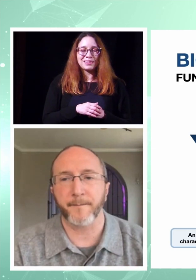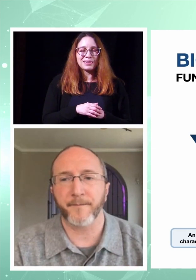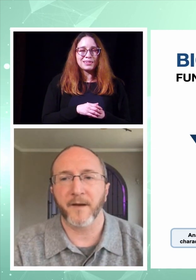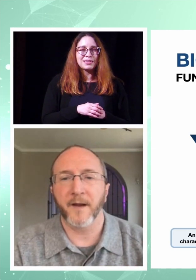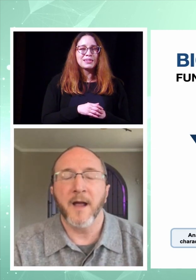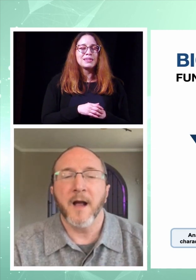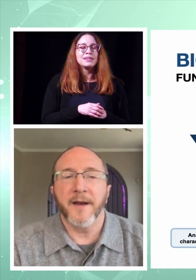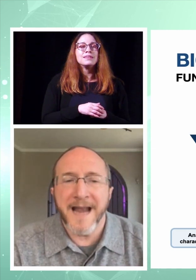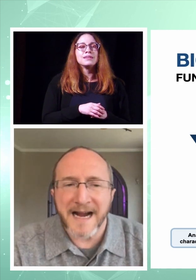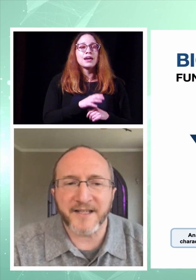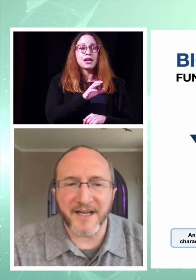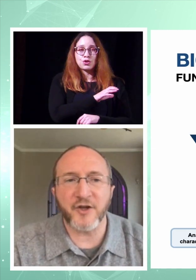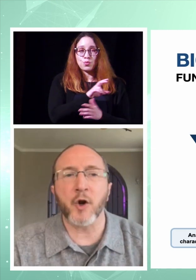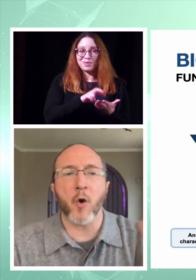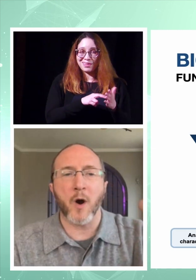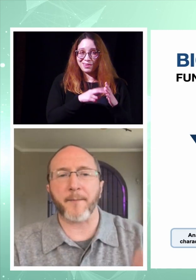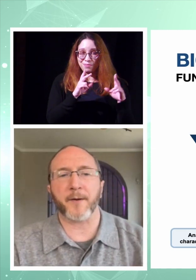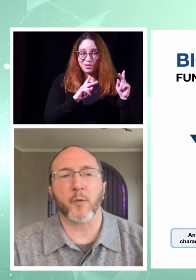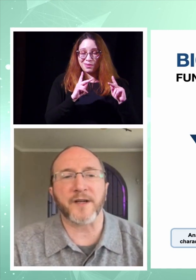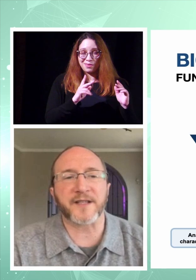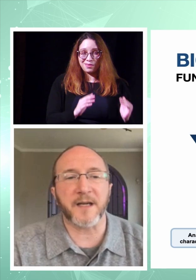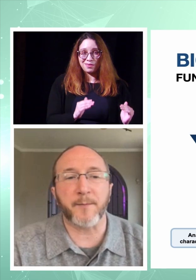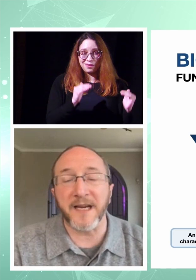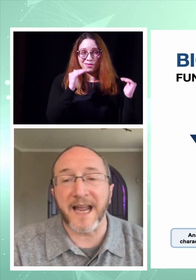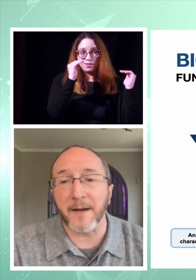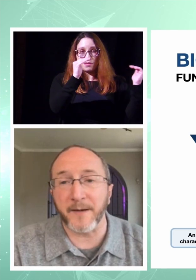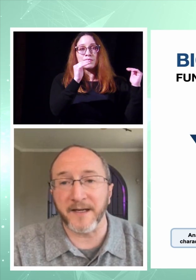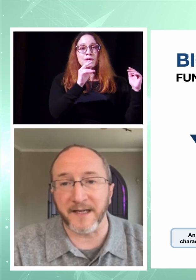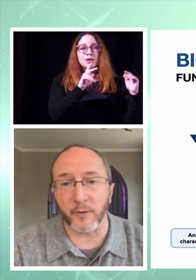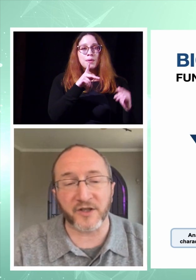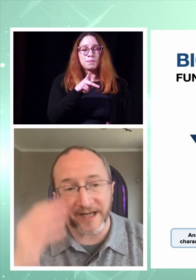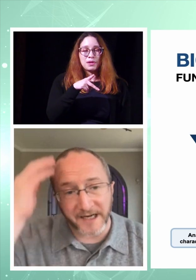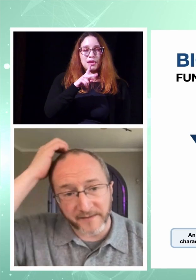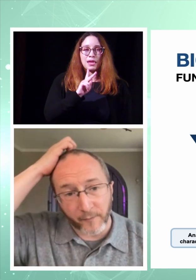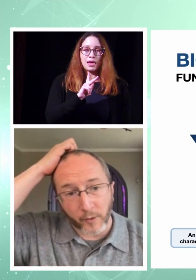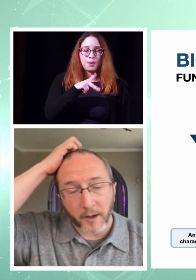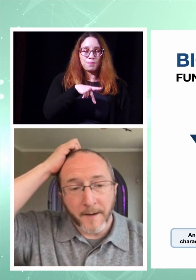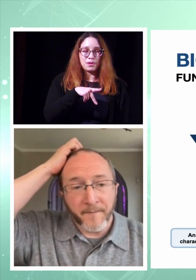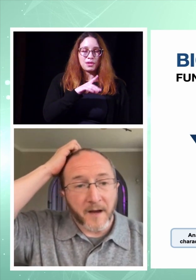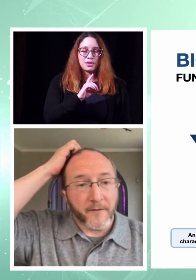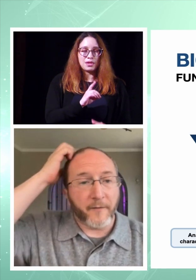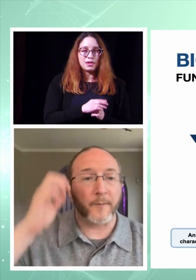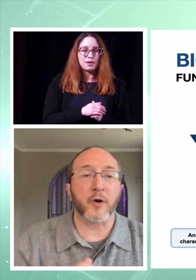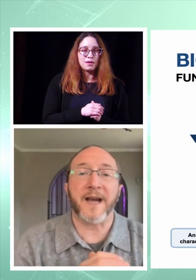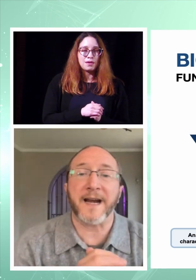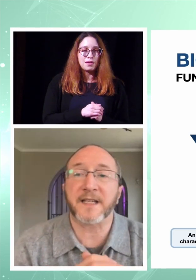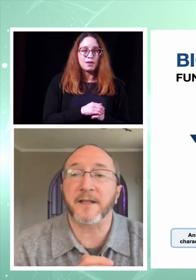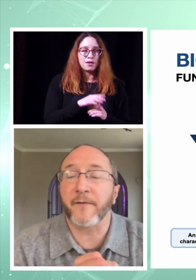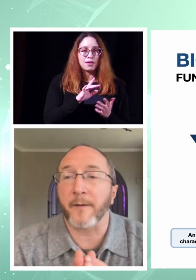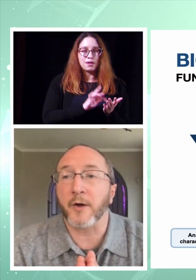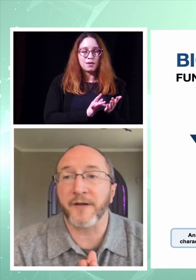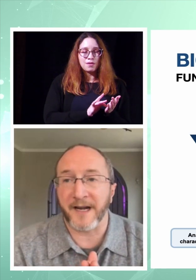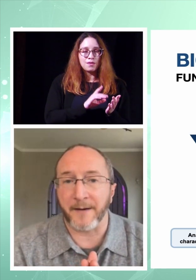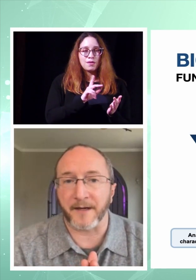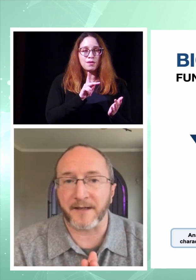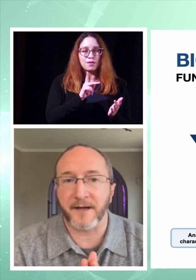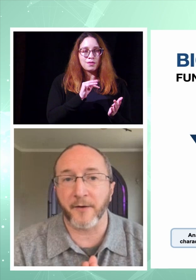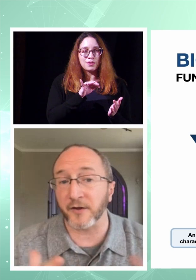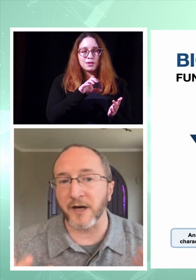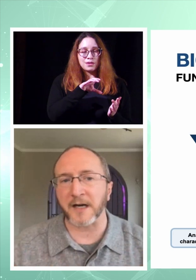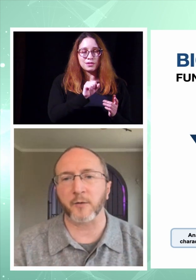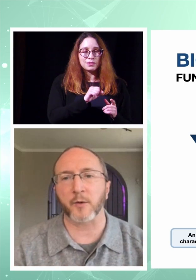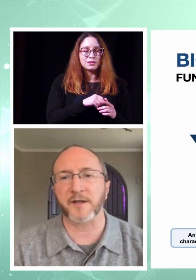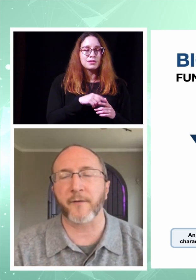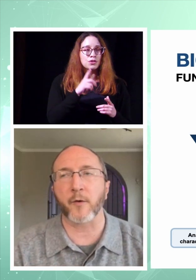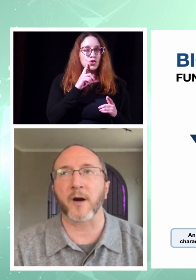humans. Next, as you go up, we see PK/PD, which stands for pharmacokinetics and pharmacodynamics. Now,